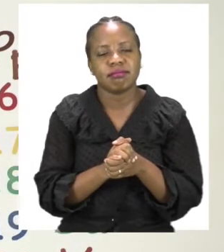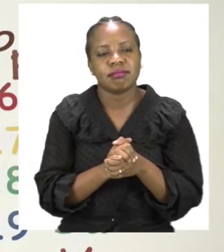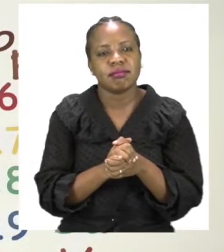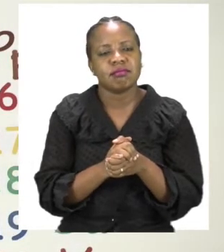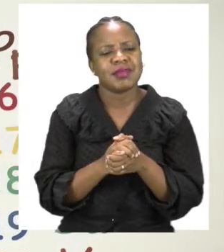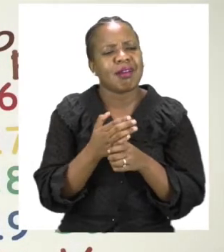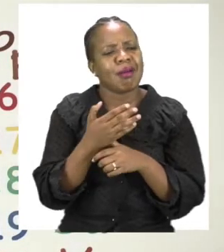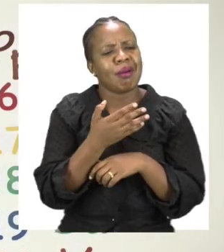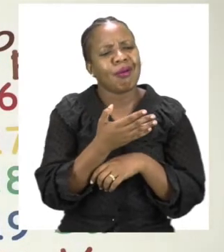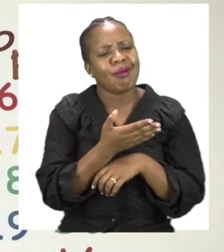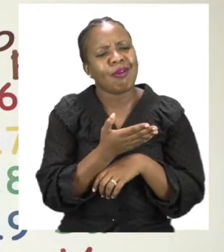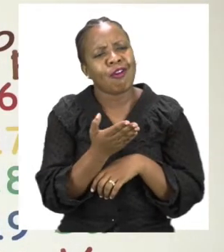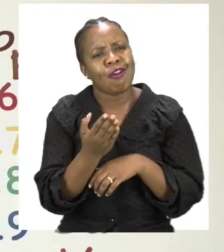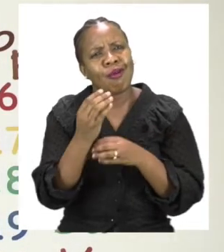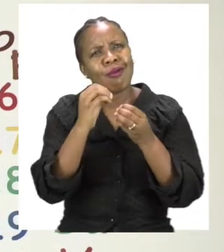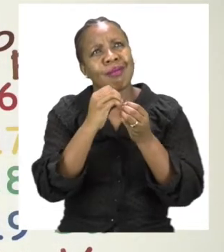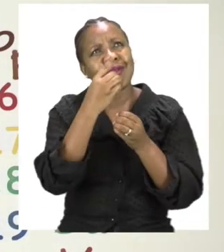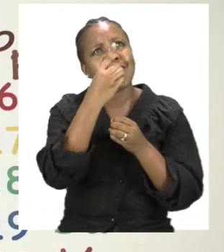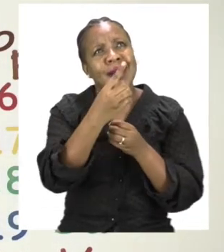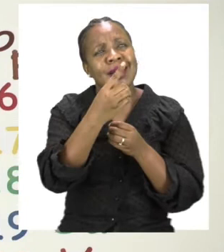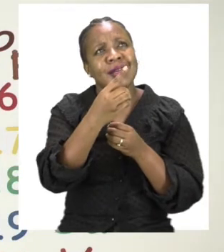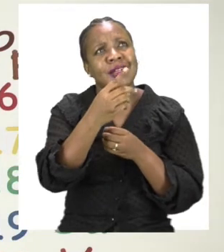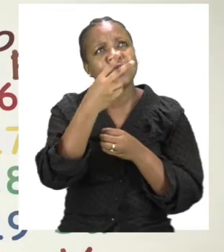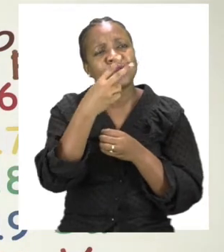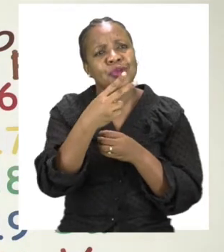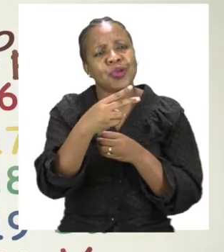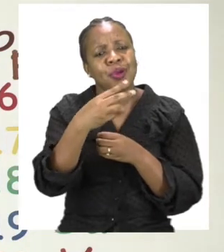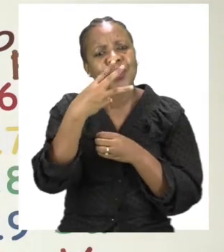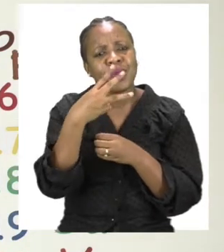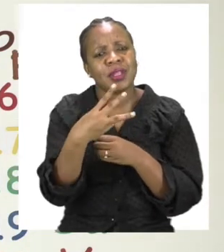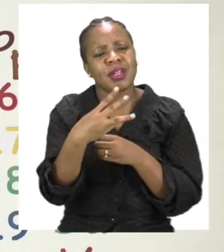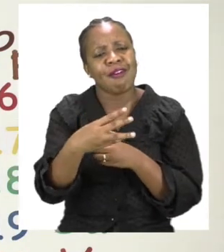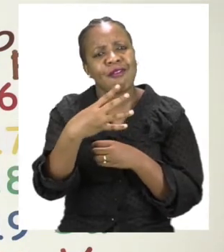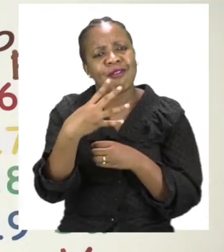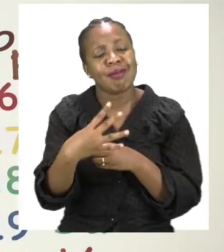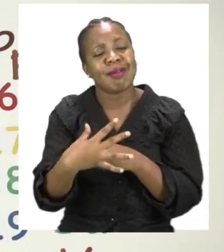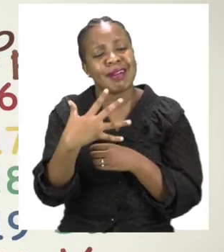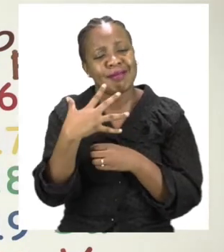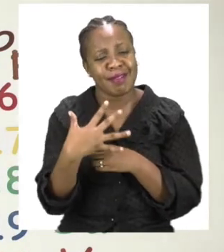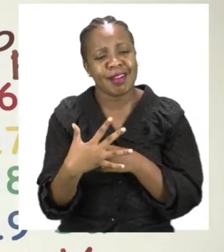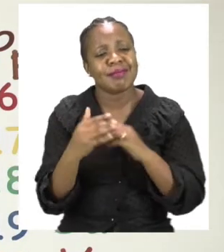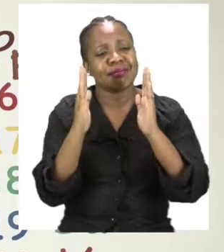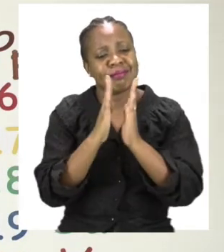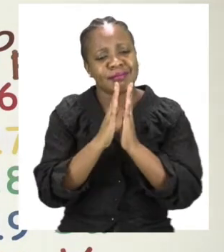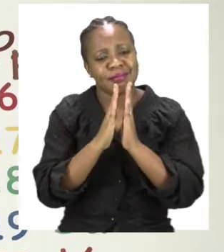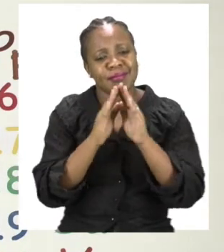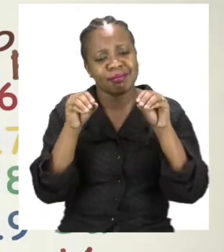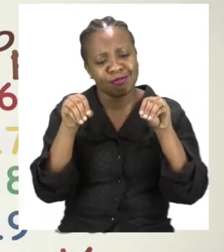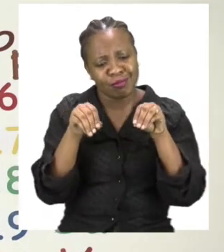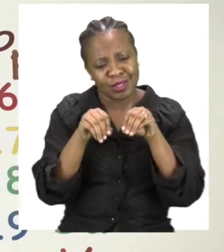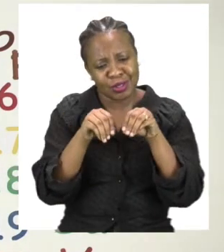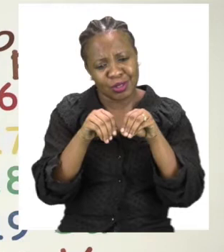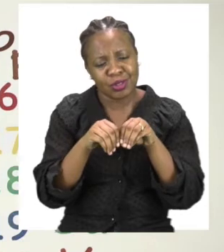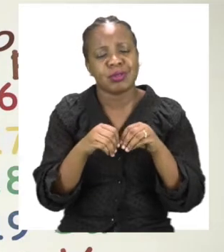this maths work by yourself. Please check that you are correct. Take your time, use your counters. You